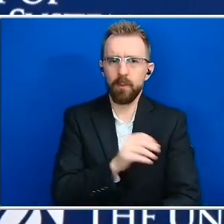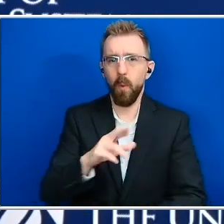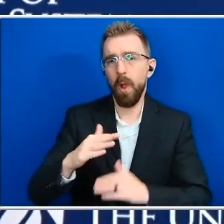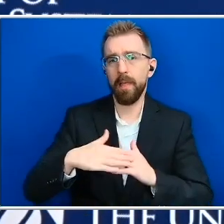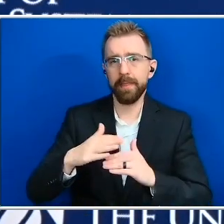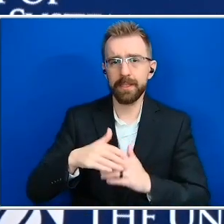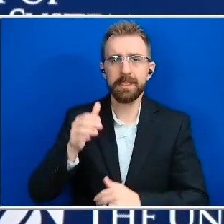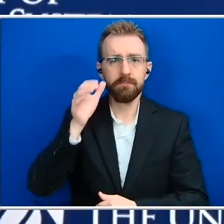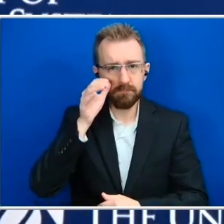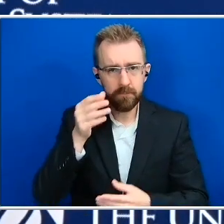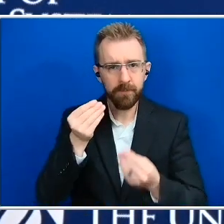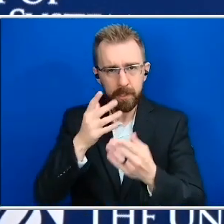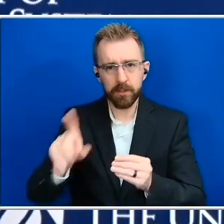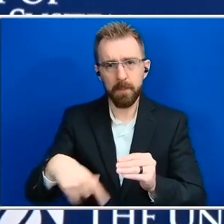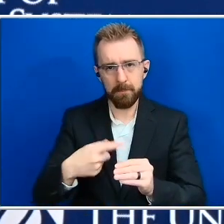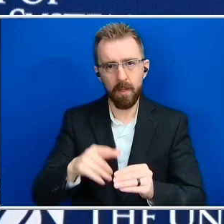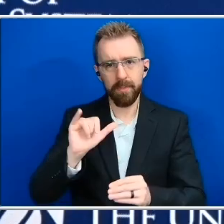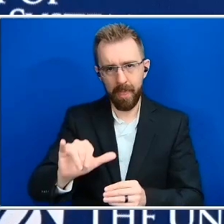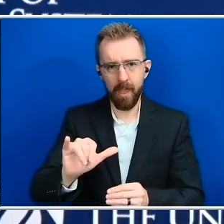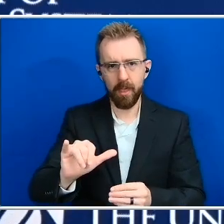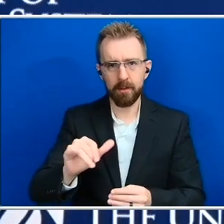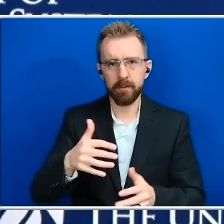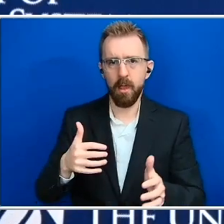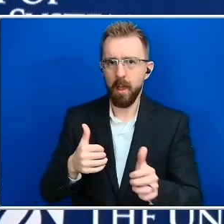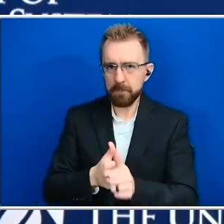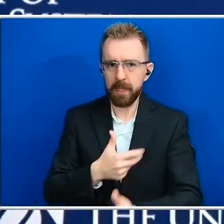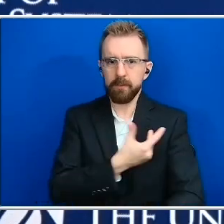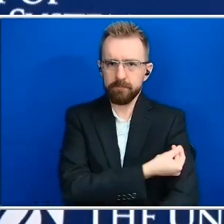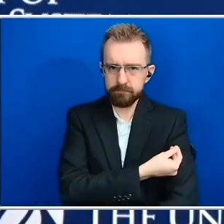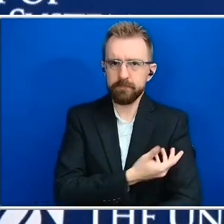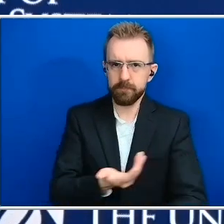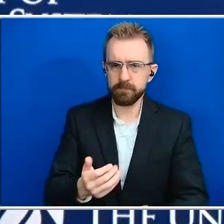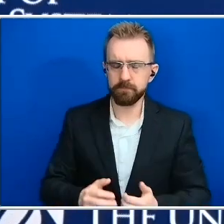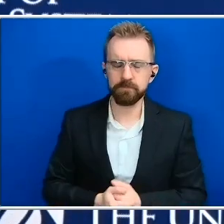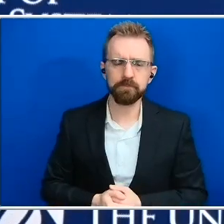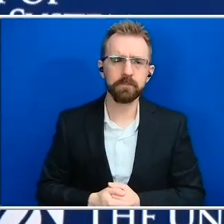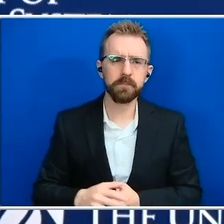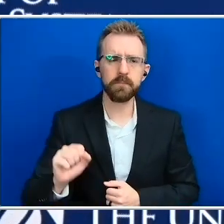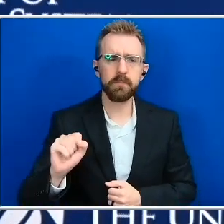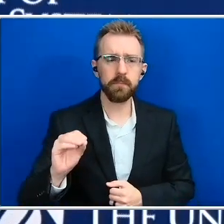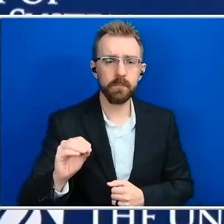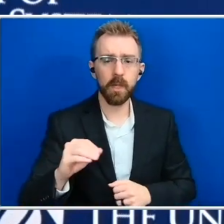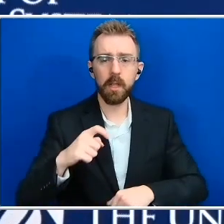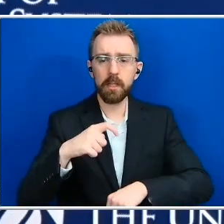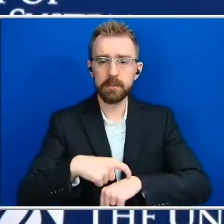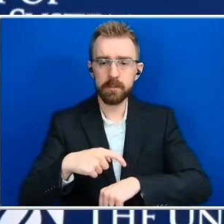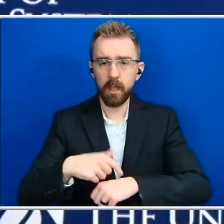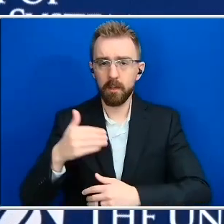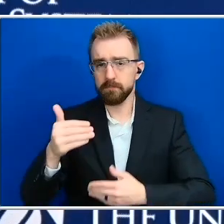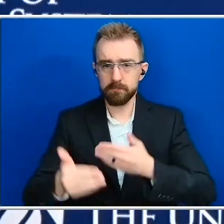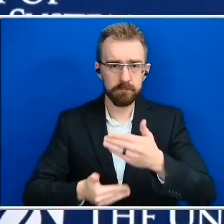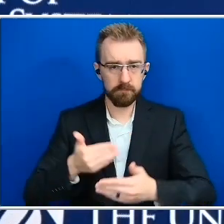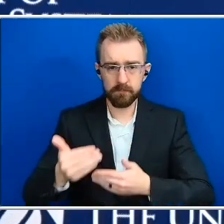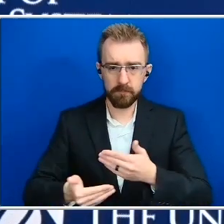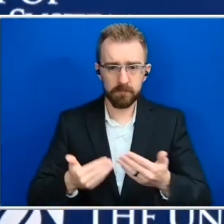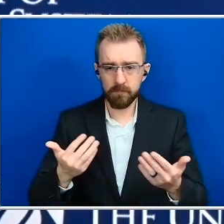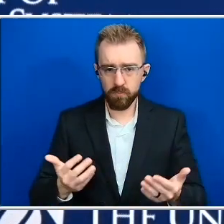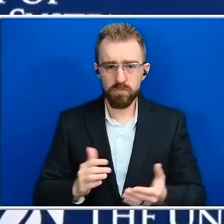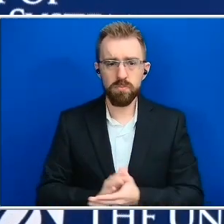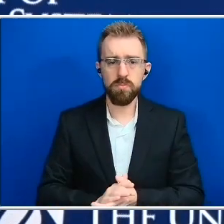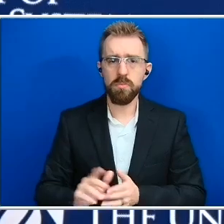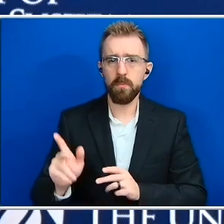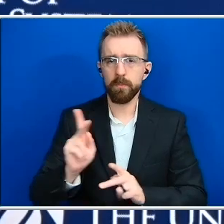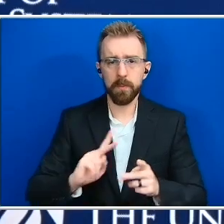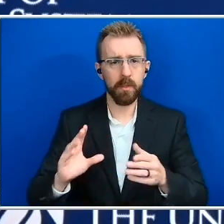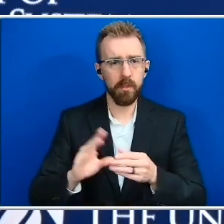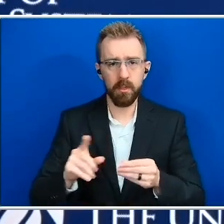about getting the updated COVID vaccines. So as time has gone on now, people have said they are willing to listen